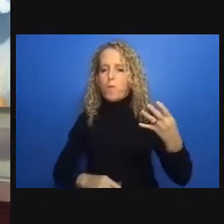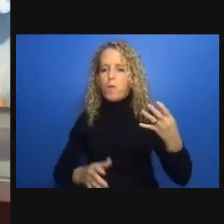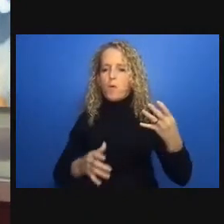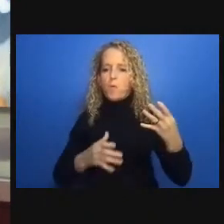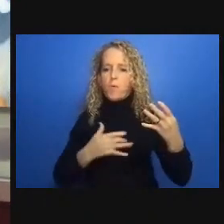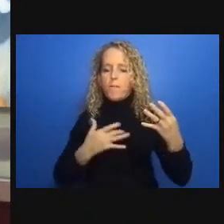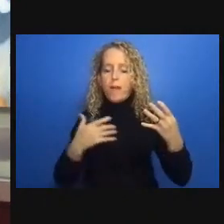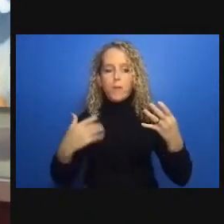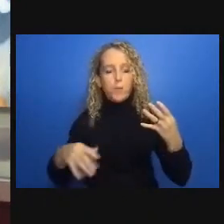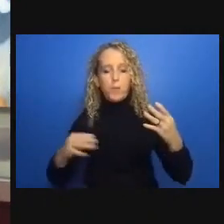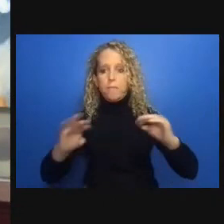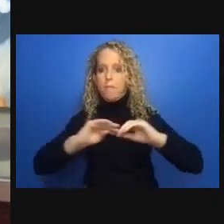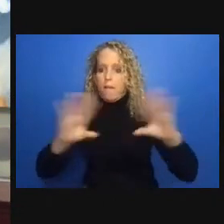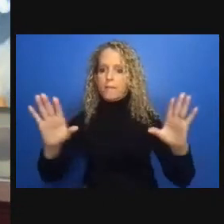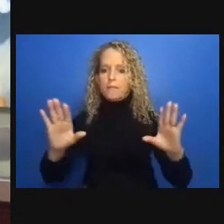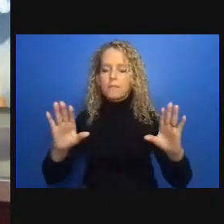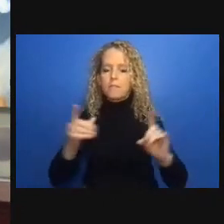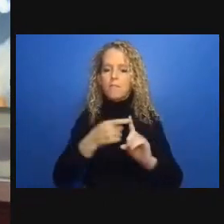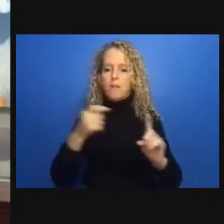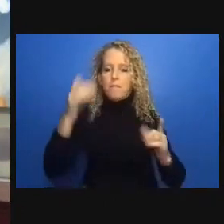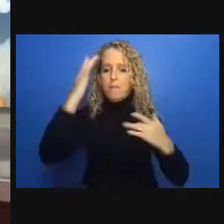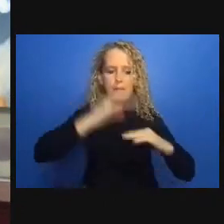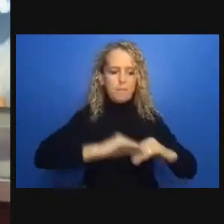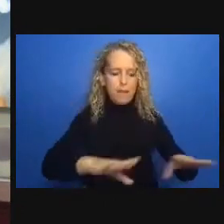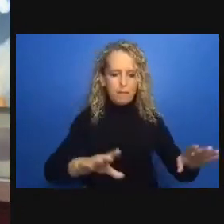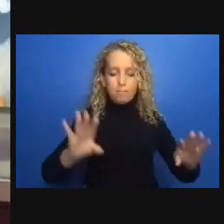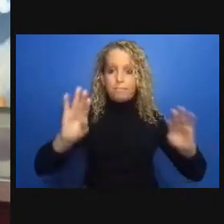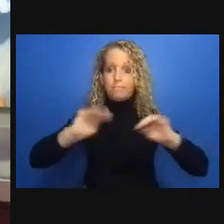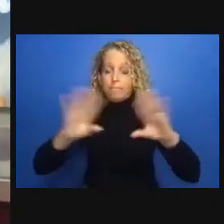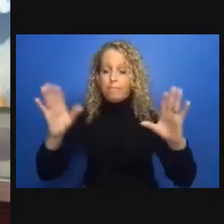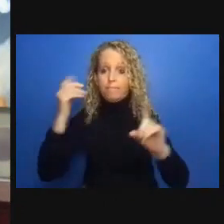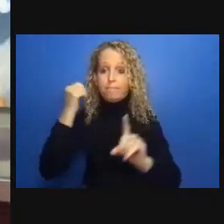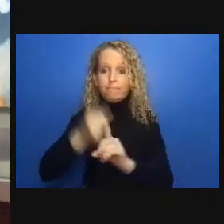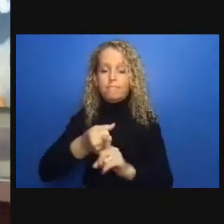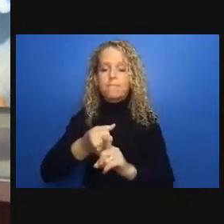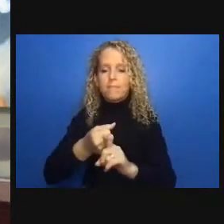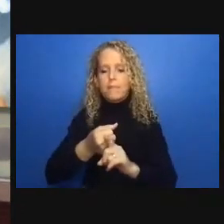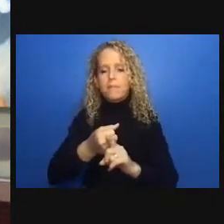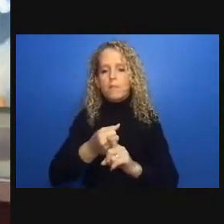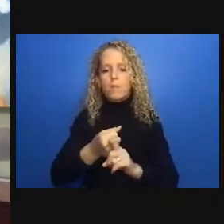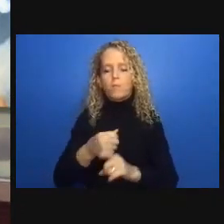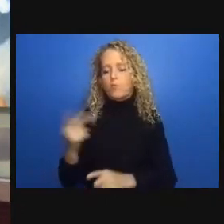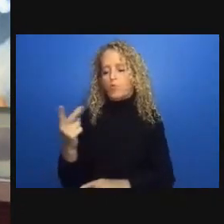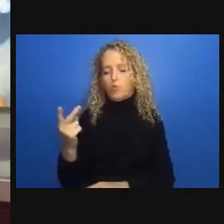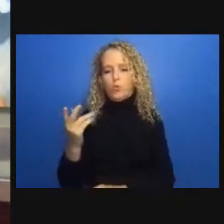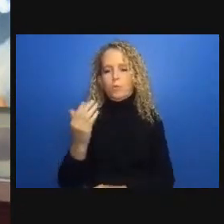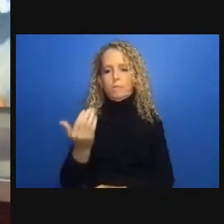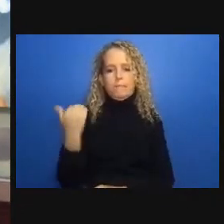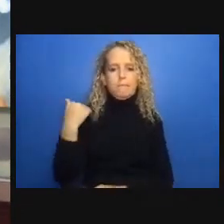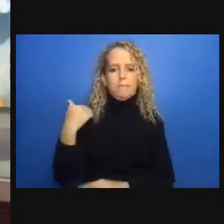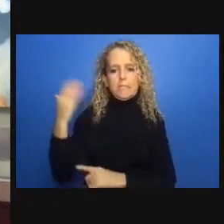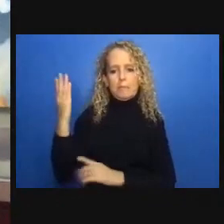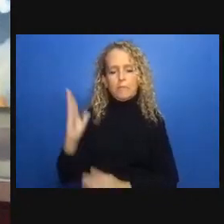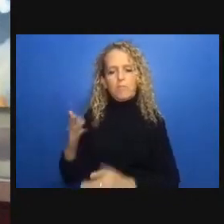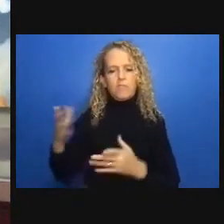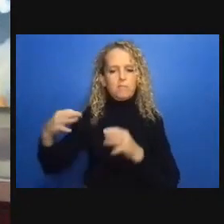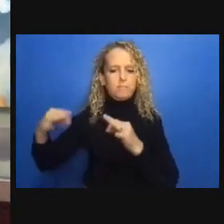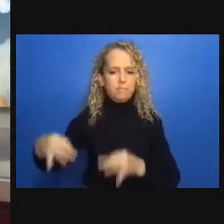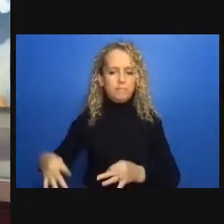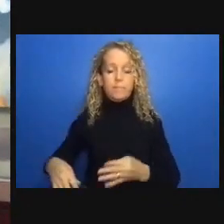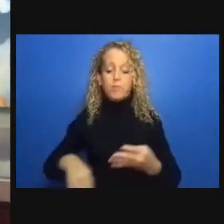initially in the pandemic. And Jolene did mention some of them, and as did Kathleen. But one of the pieces is